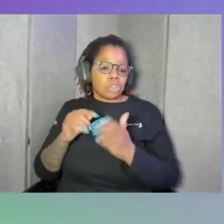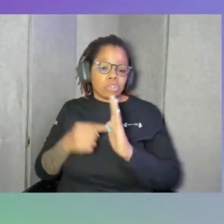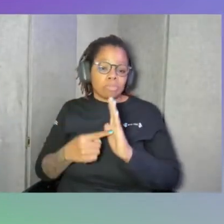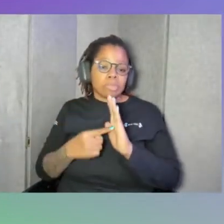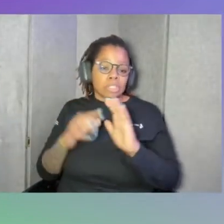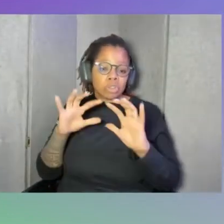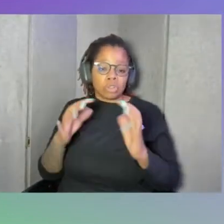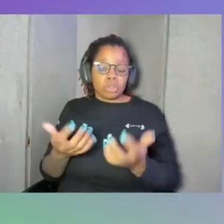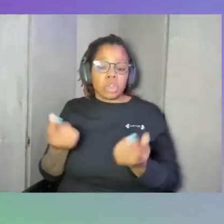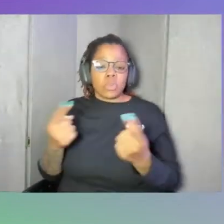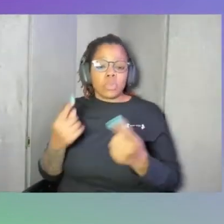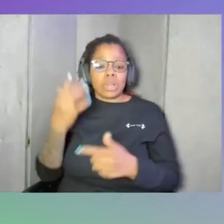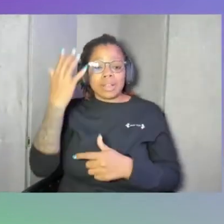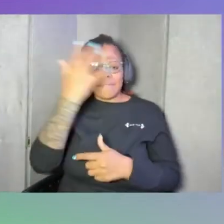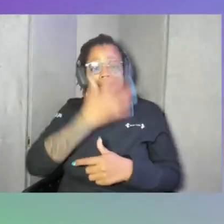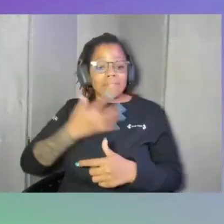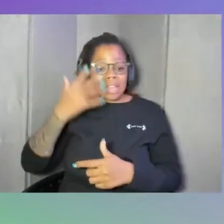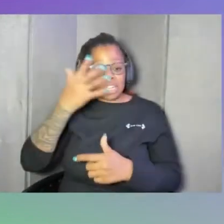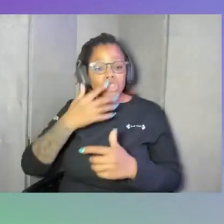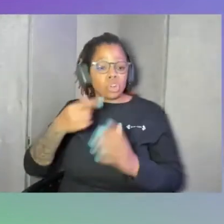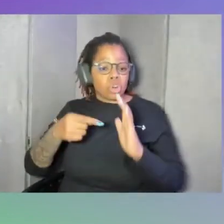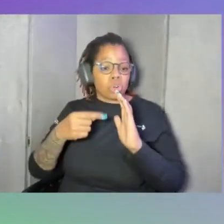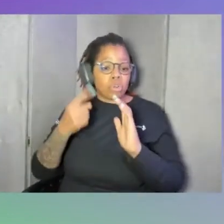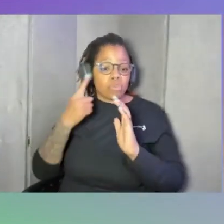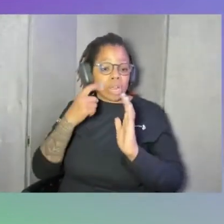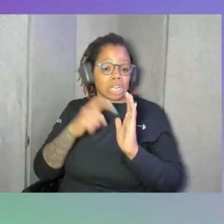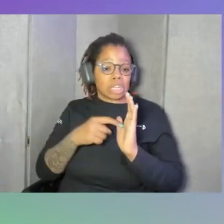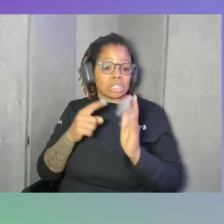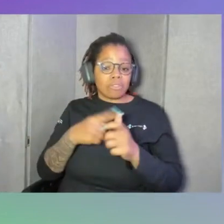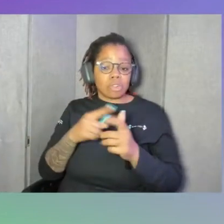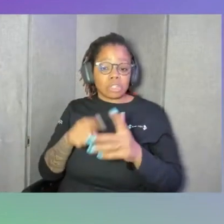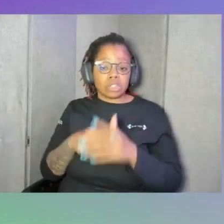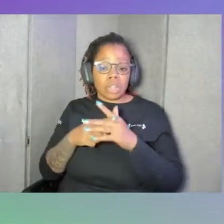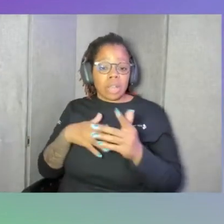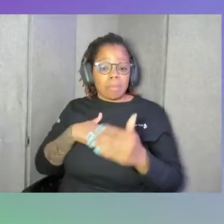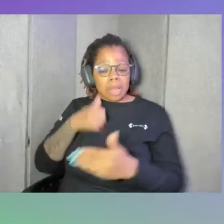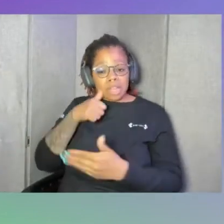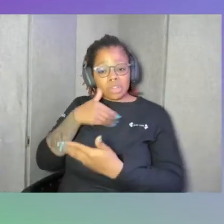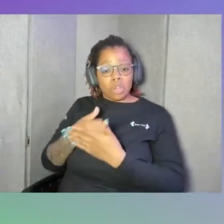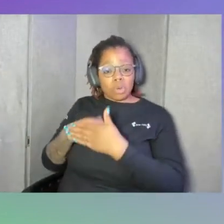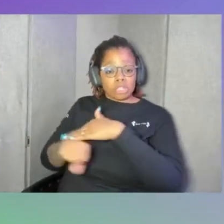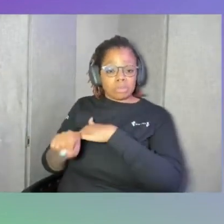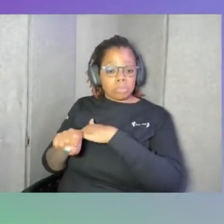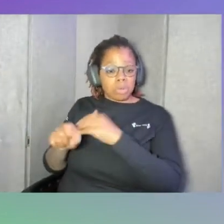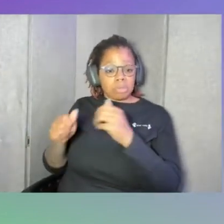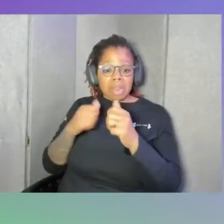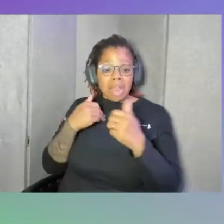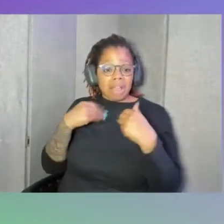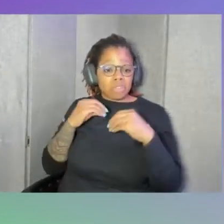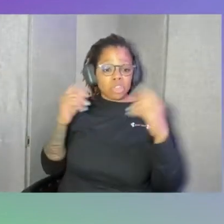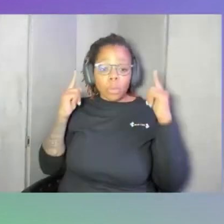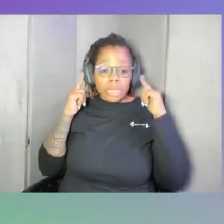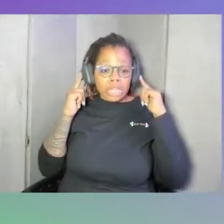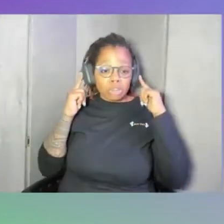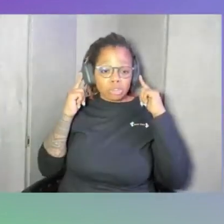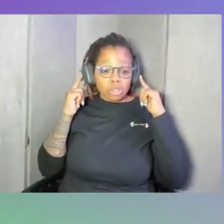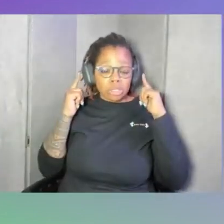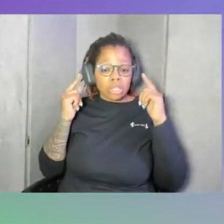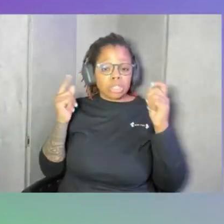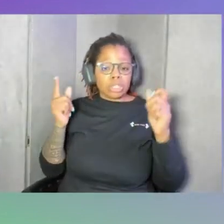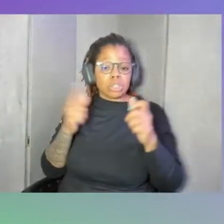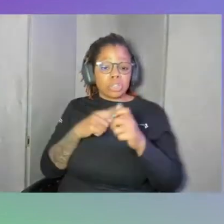When facial recognition first started, my daughter was born without ears. And the first forms